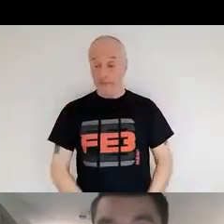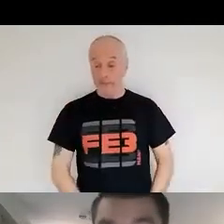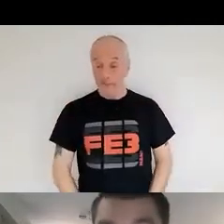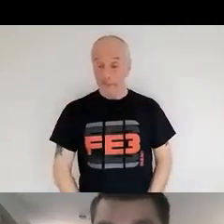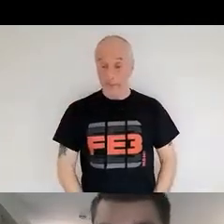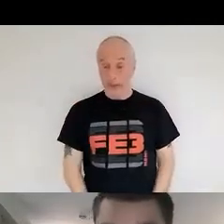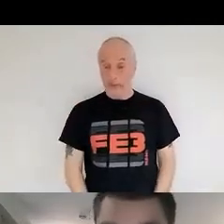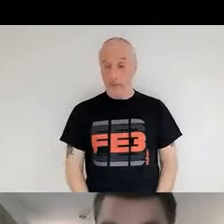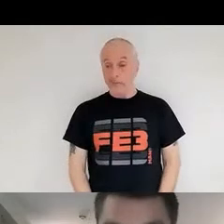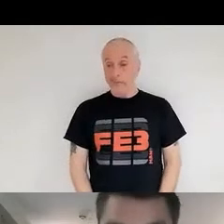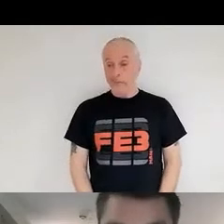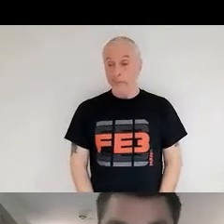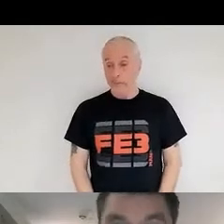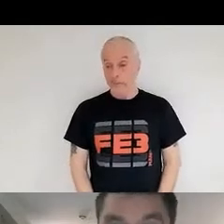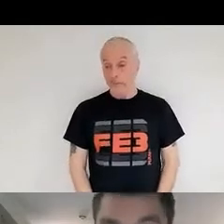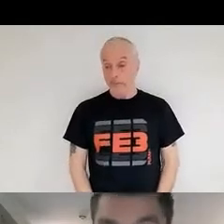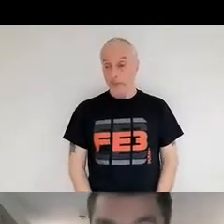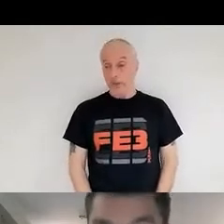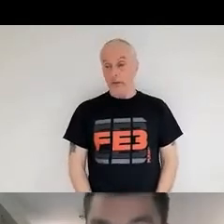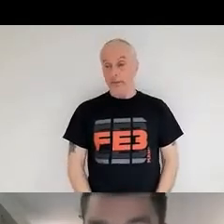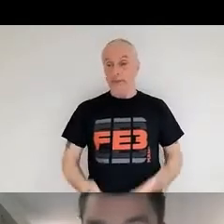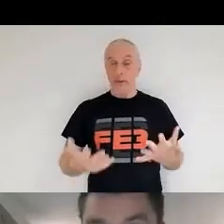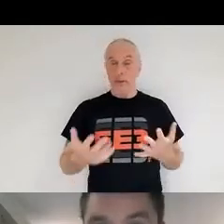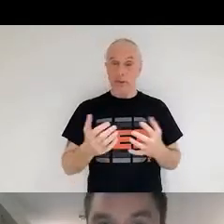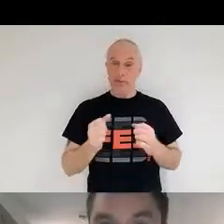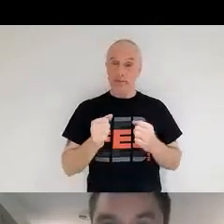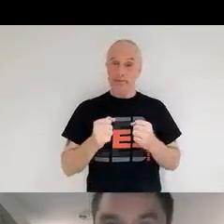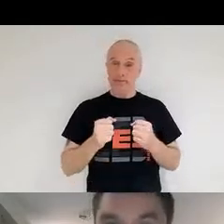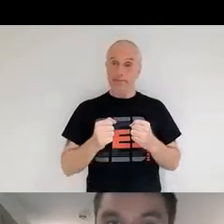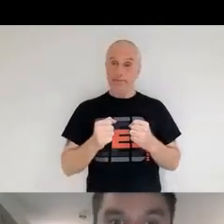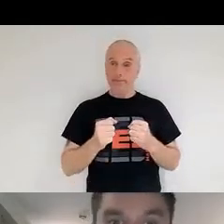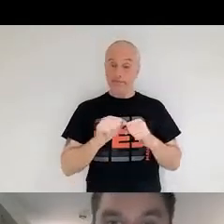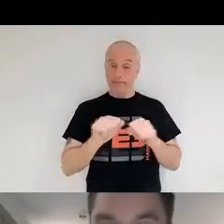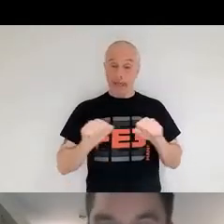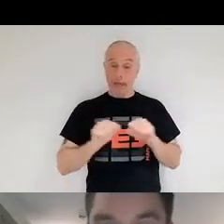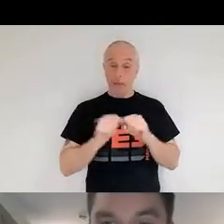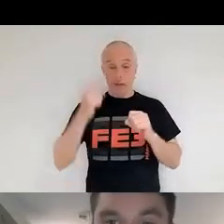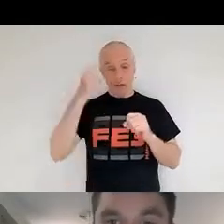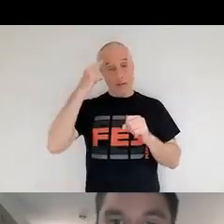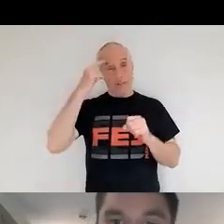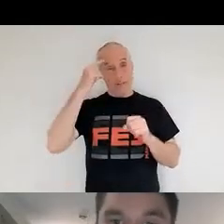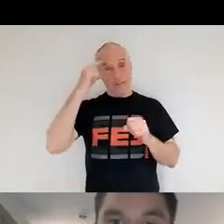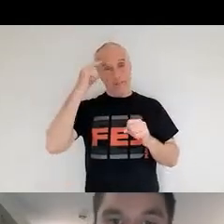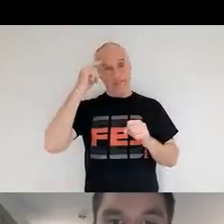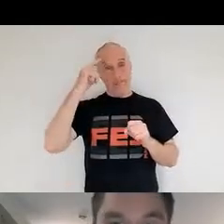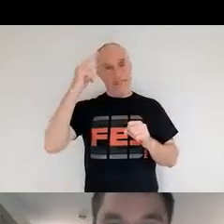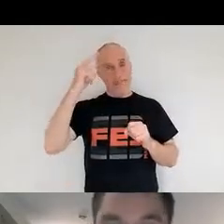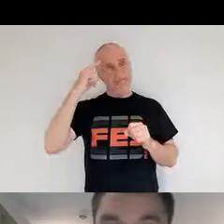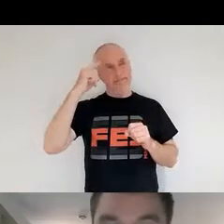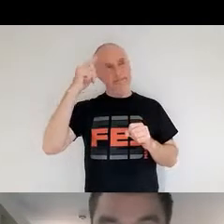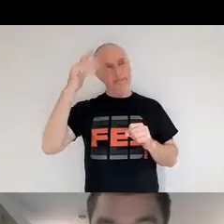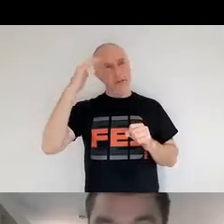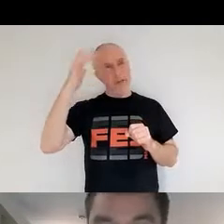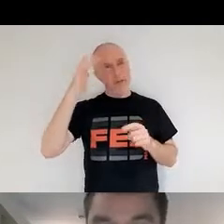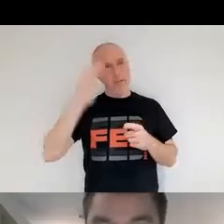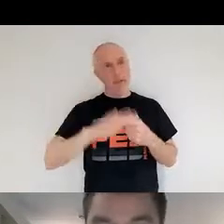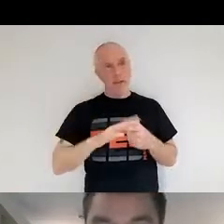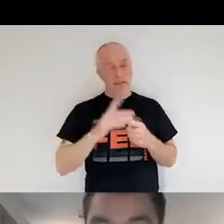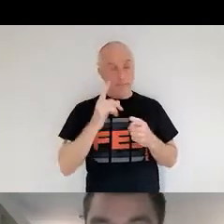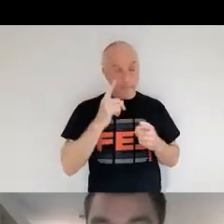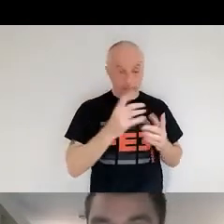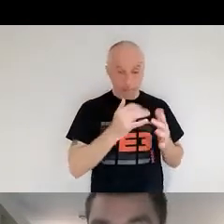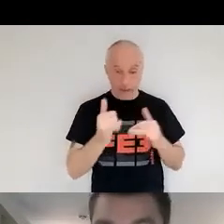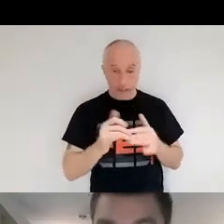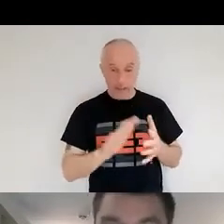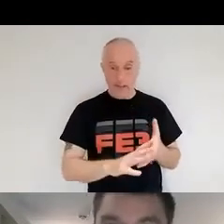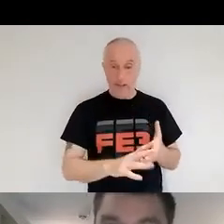So that was the philosophy that we undertook, and we undertook a myriad of testing in terms of traditional type testing of appliances,